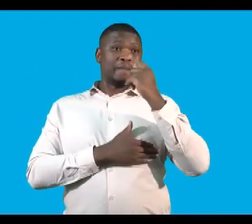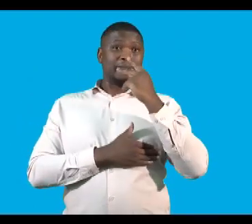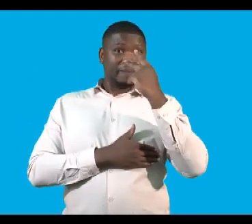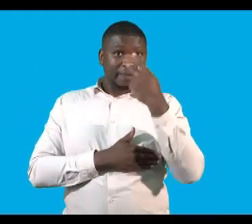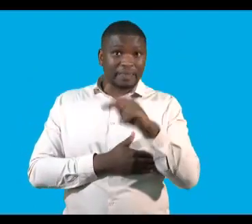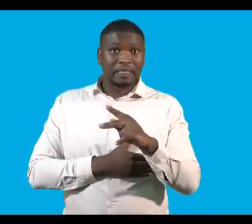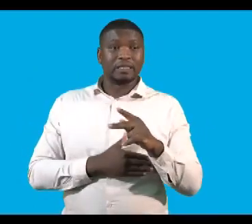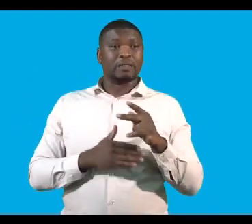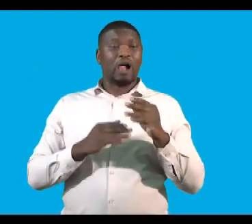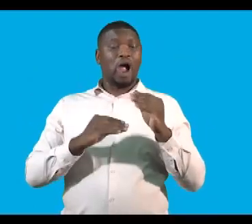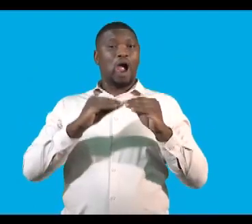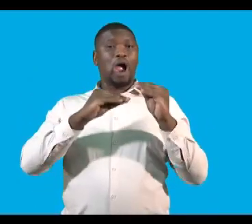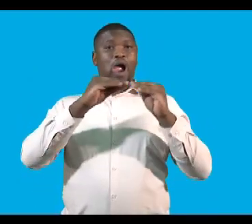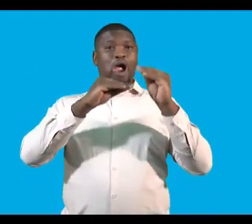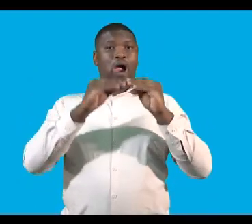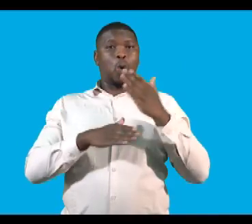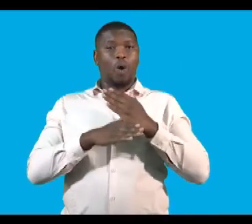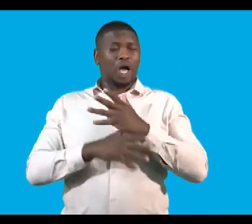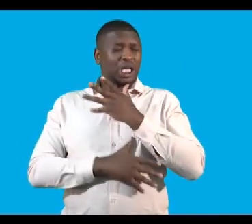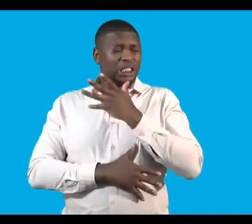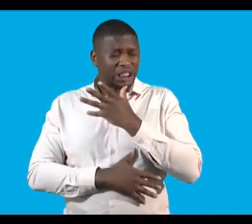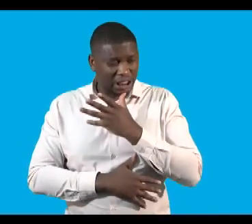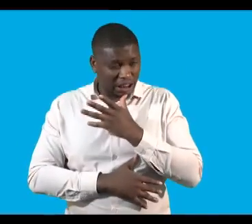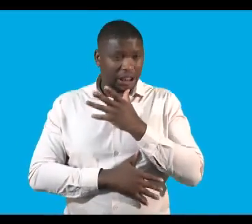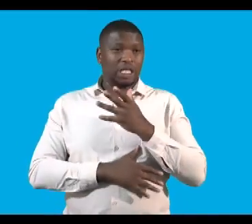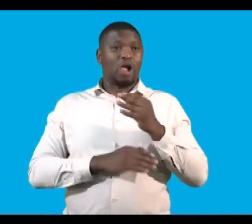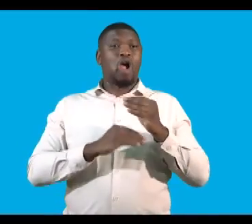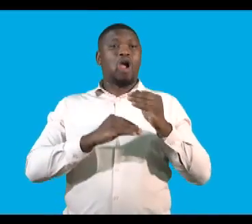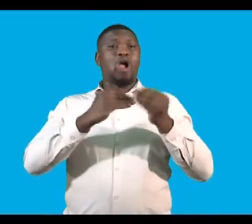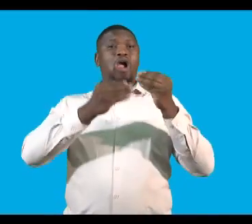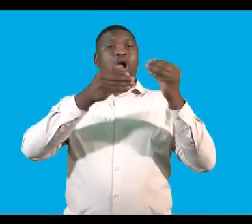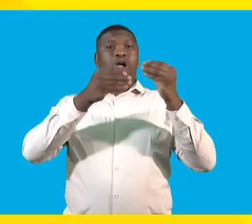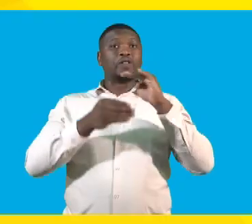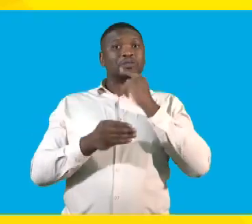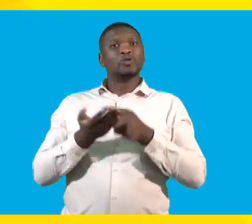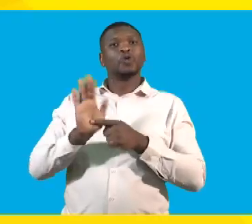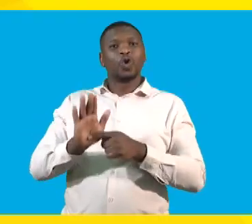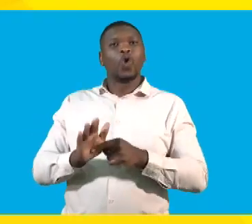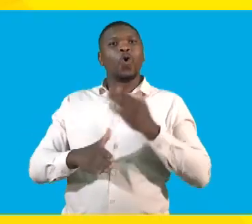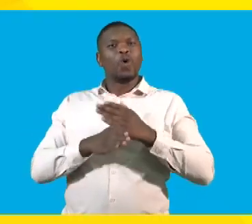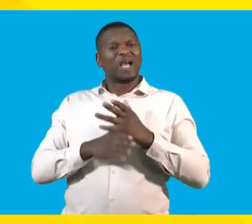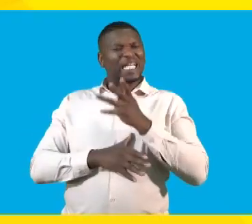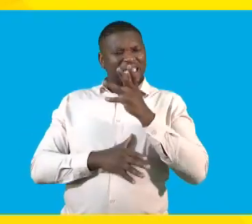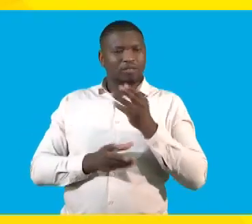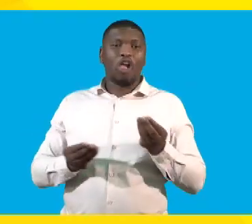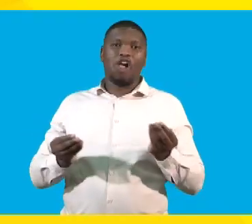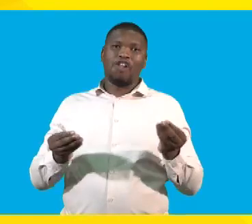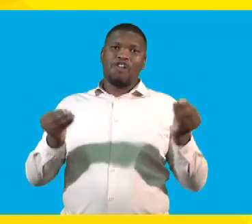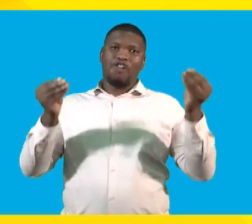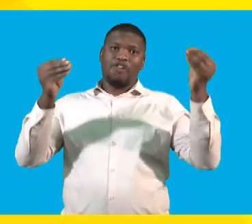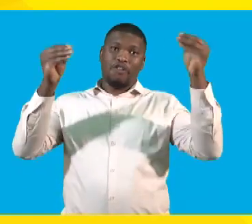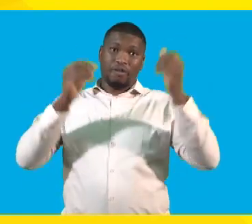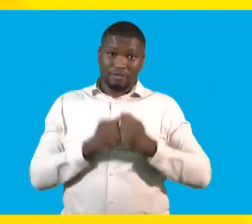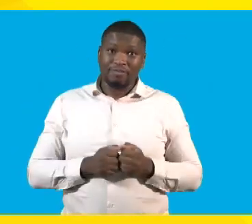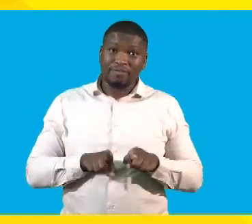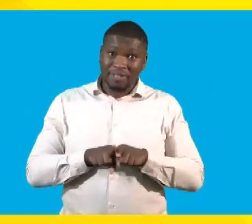we see a mountain of work. Of course, this hyperbole exaggerates the amount of work that he feels he has,